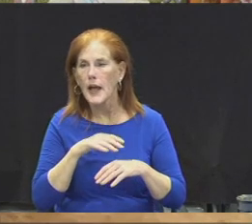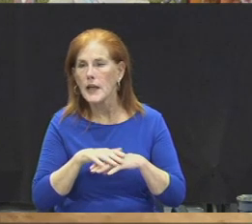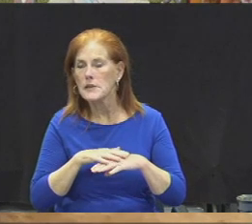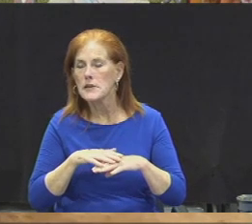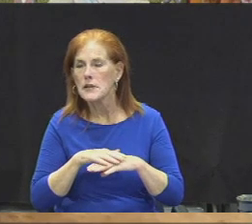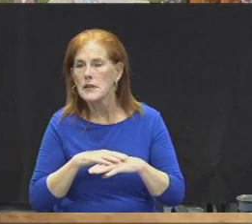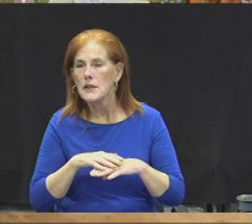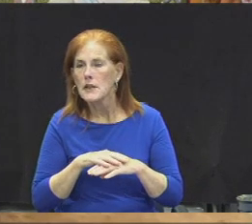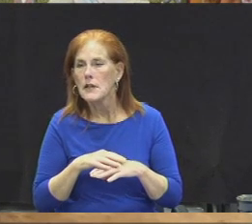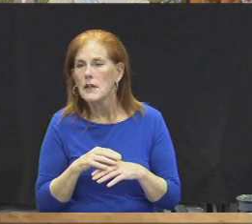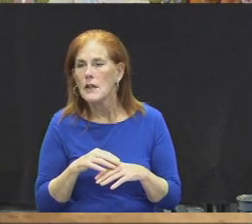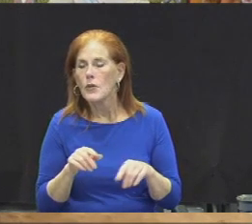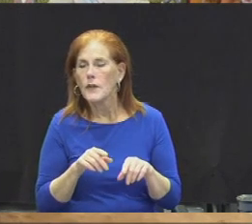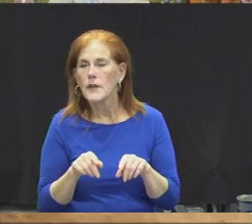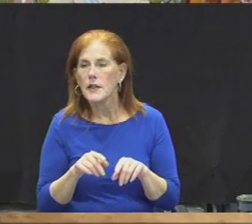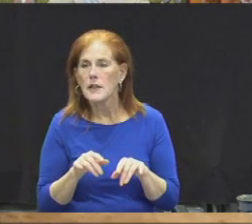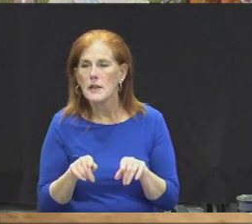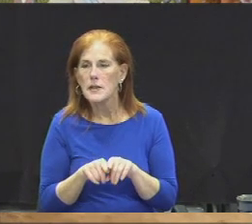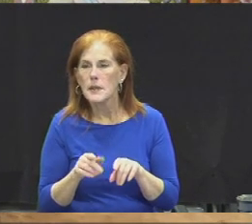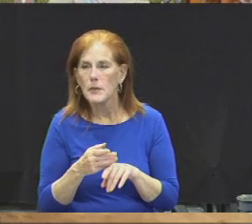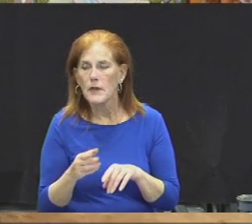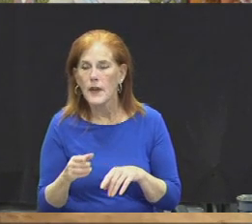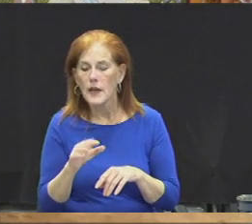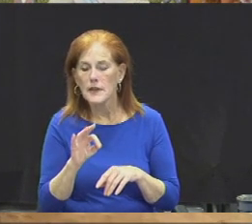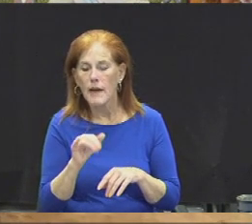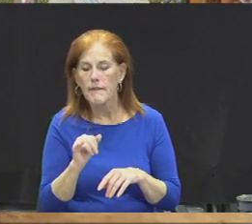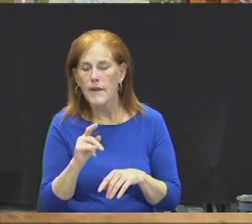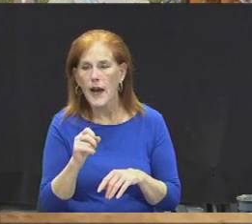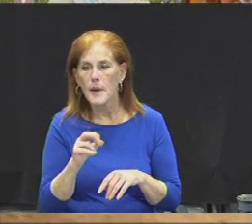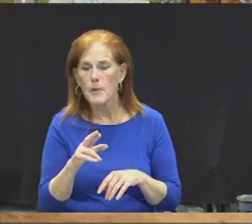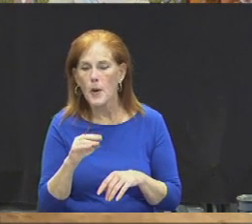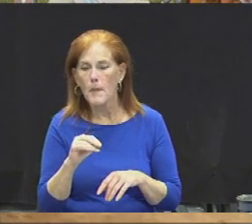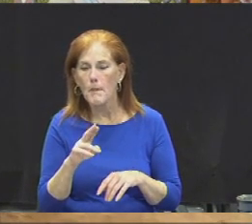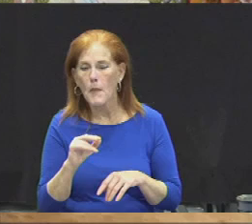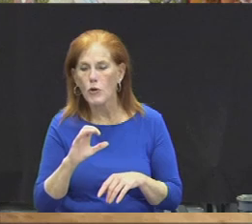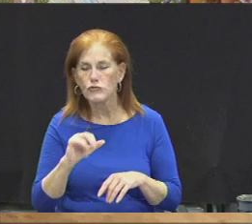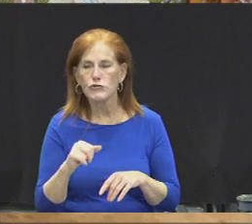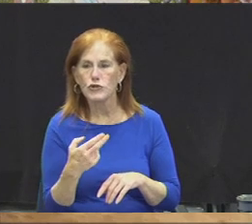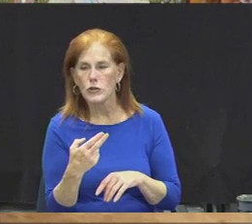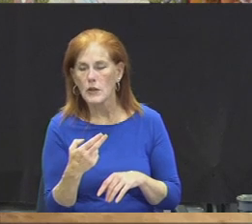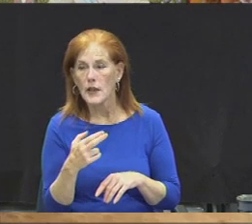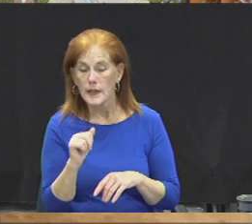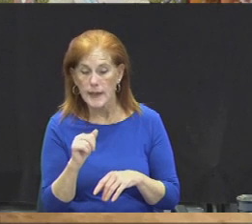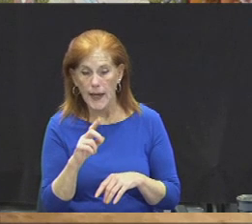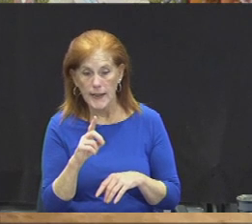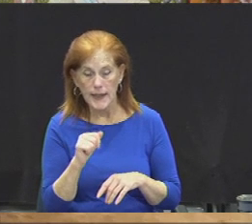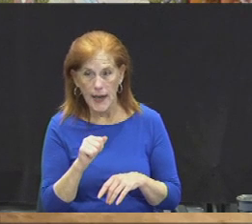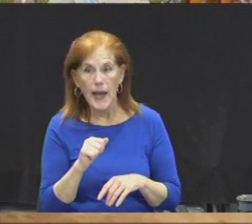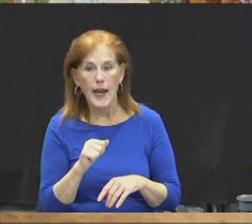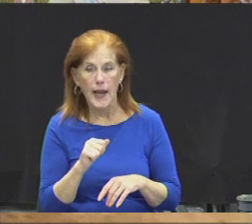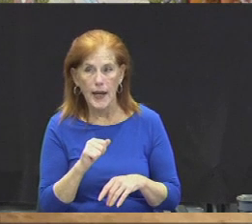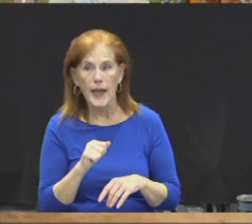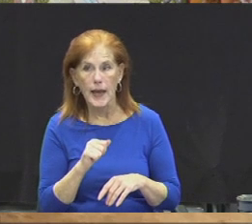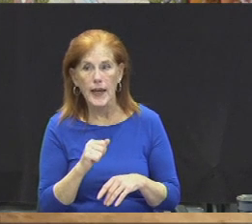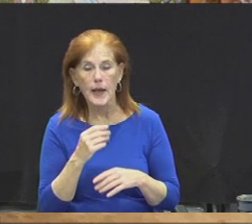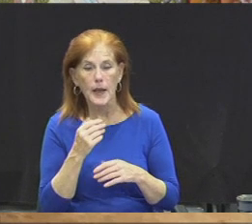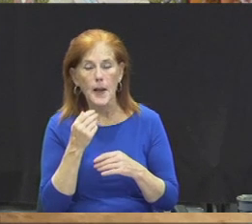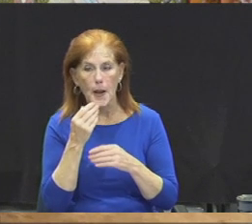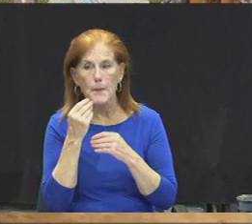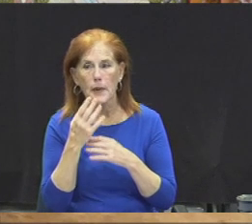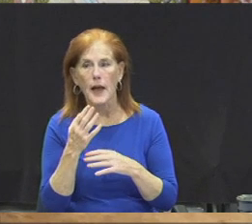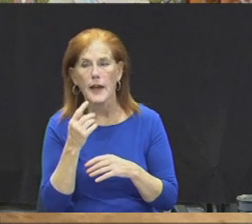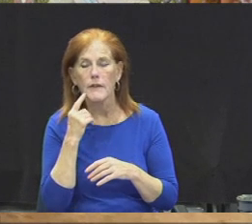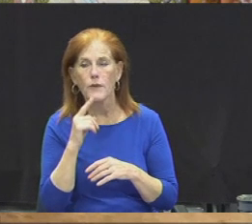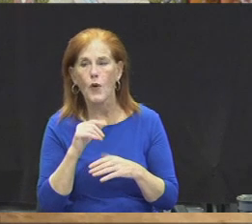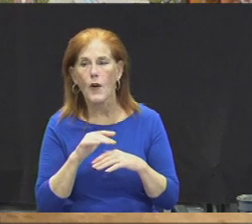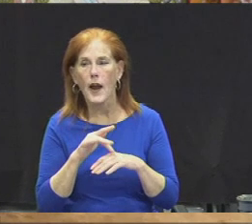done a similar thing. This is a fiber mulch. It's with maintenance. It's also ADA compliant for access. You can see